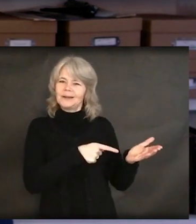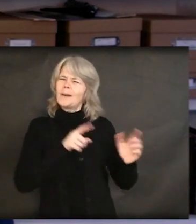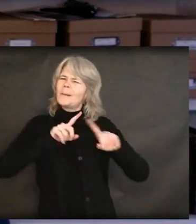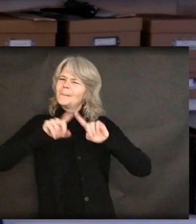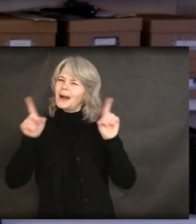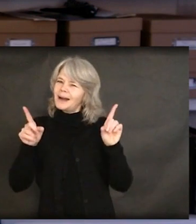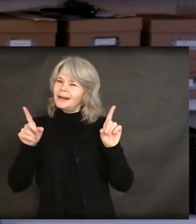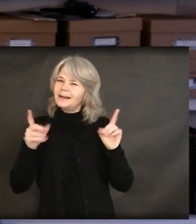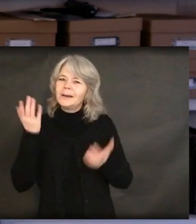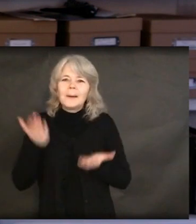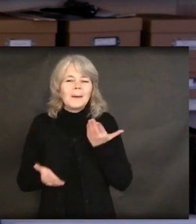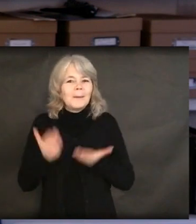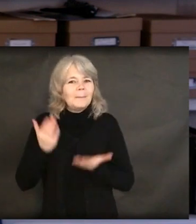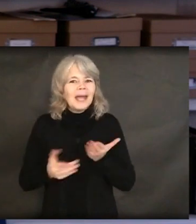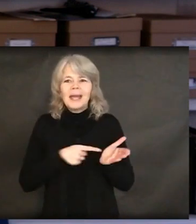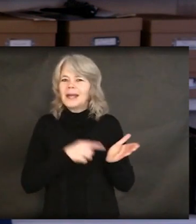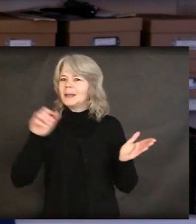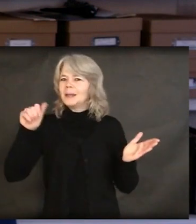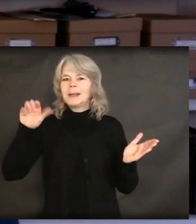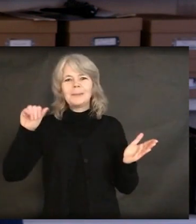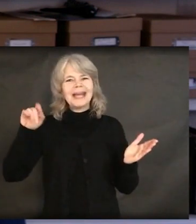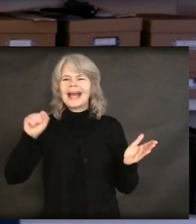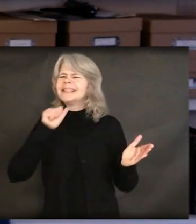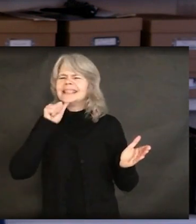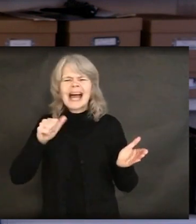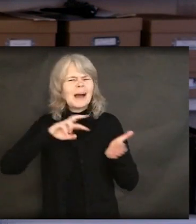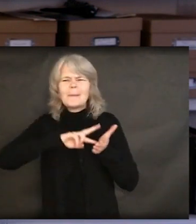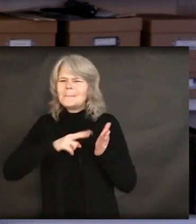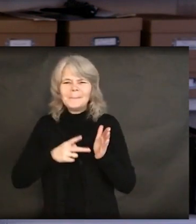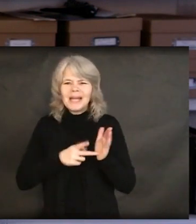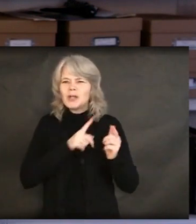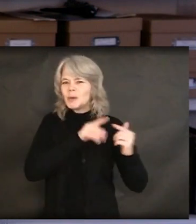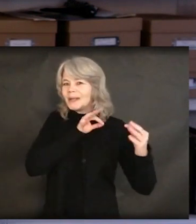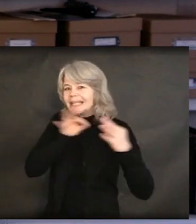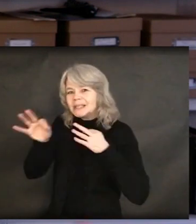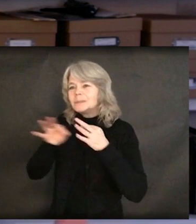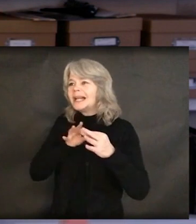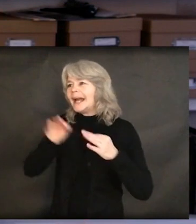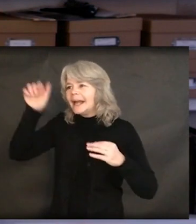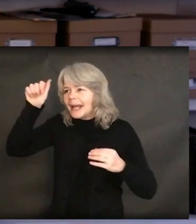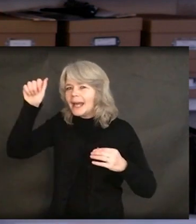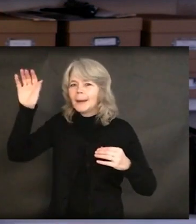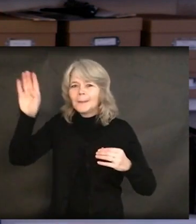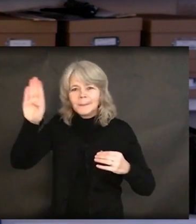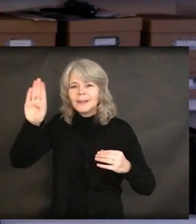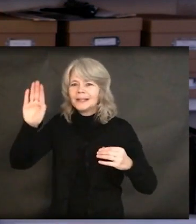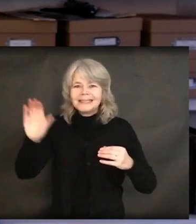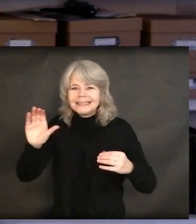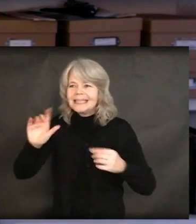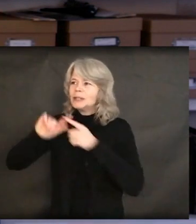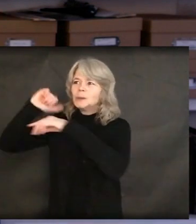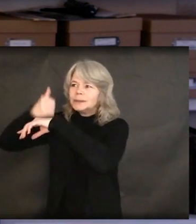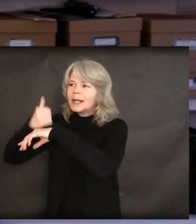But what if Acts is not an instruction book that outlines precisely how to